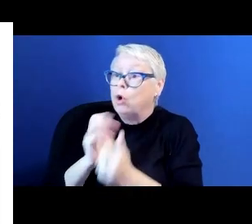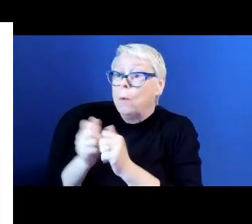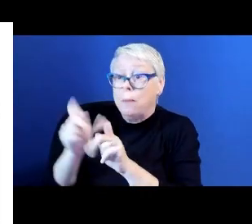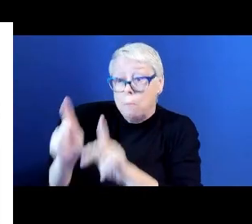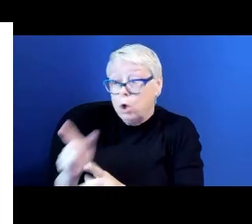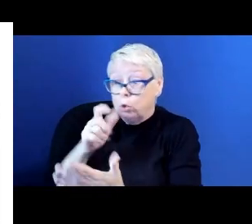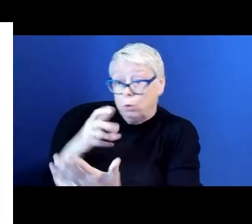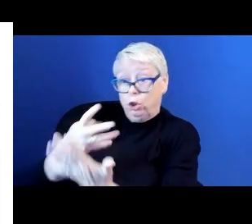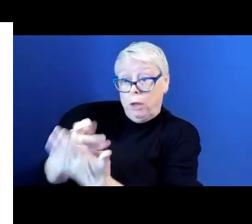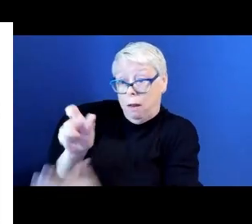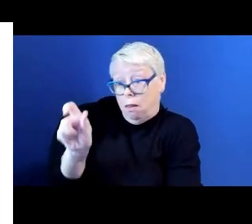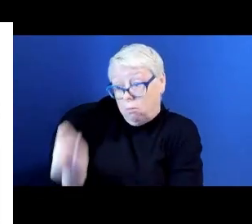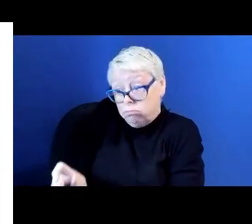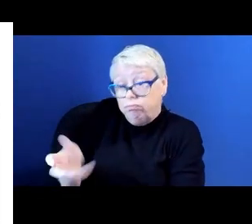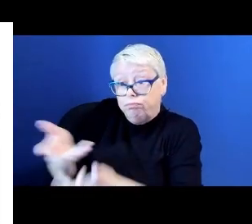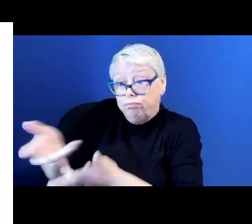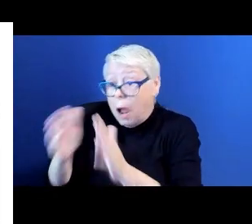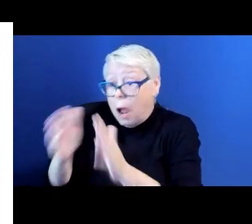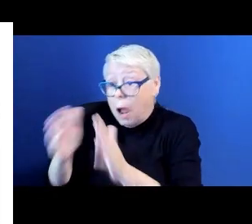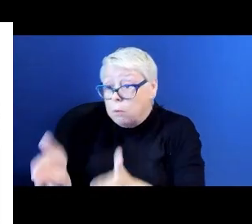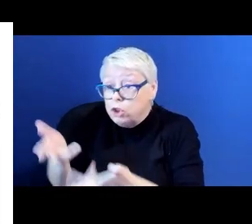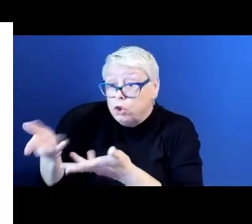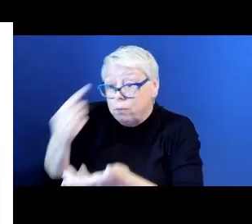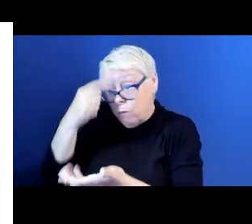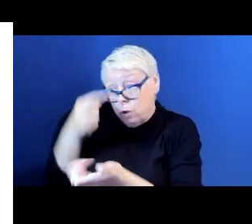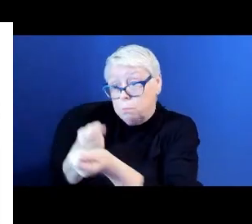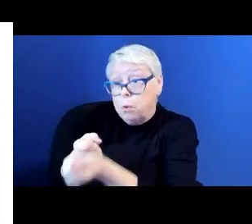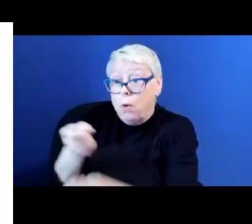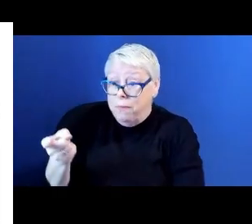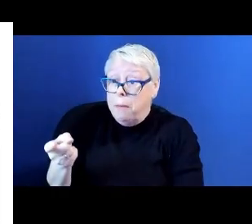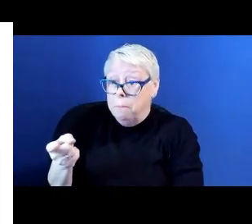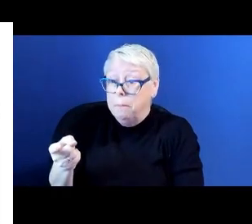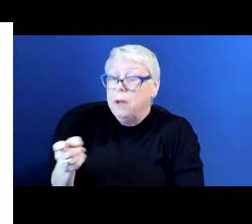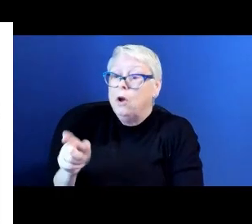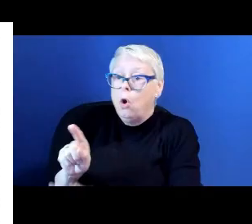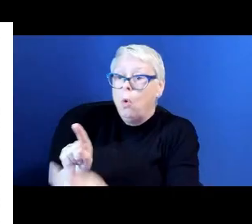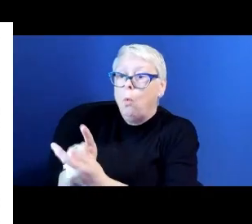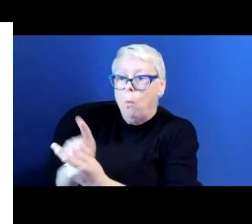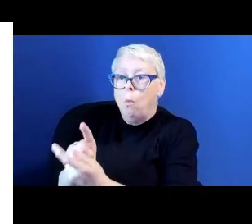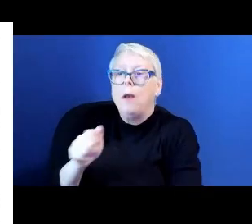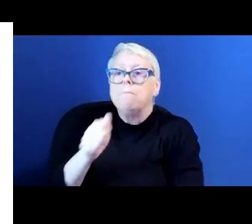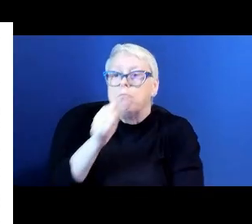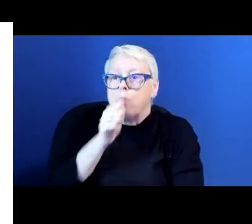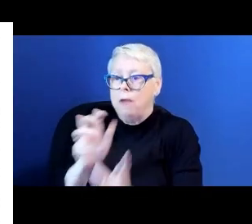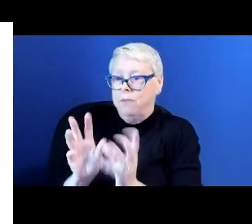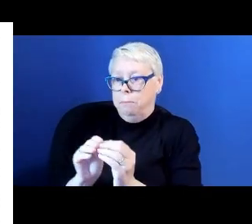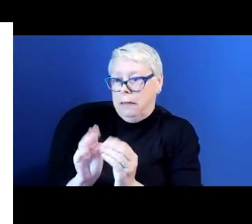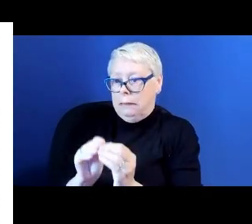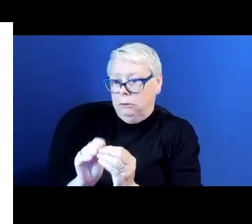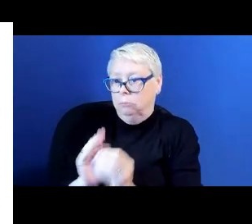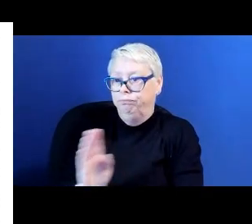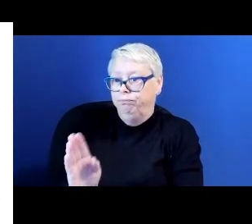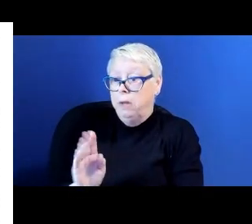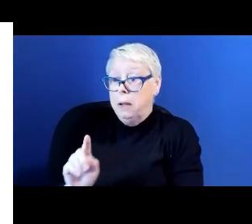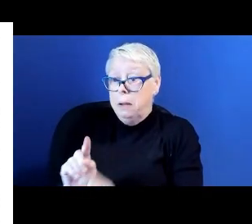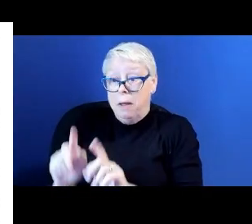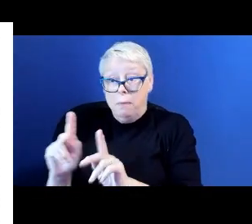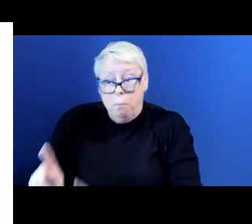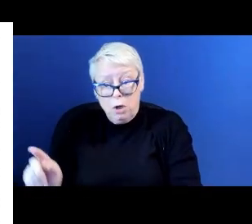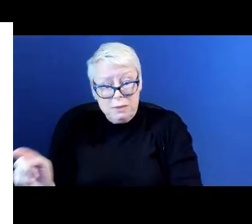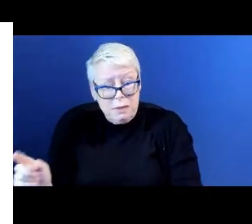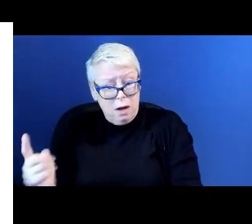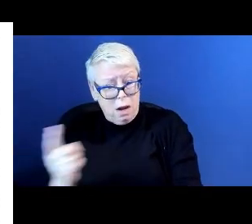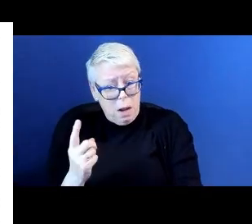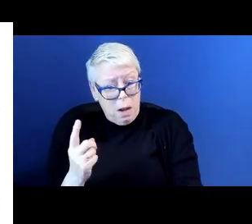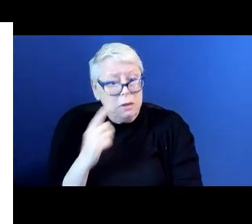incarcerated, provided housing services. It's a one-on-one private meeting, but the person did not come to the purpose